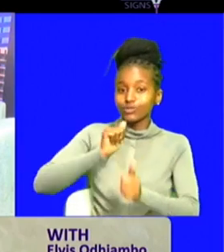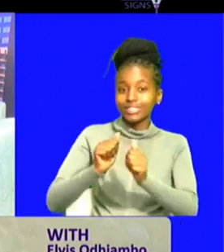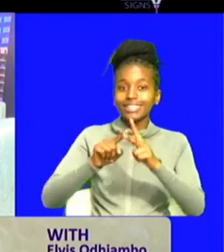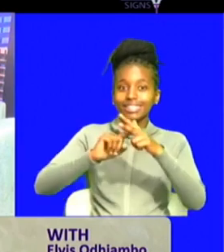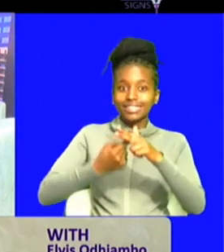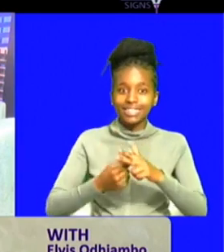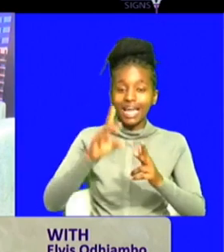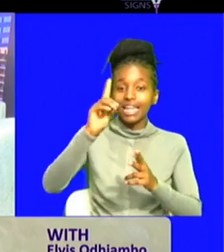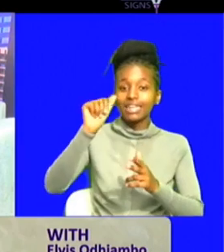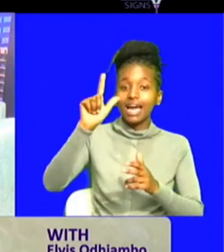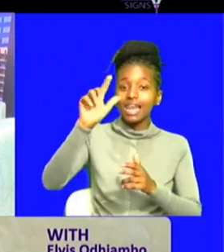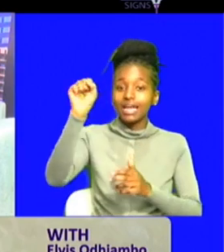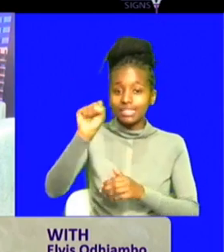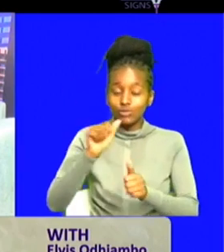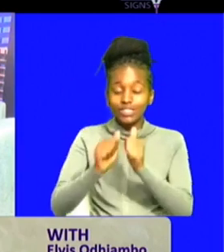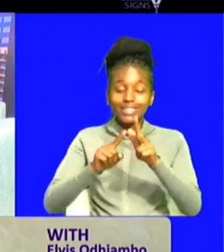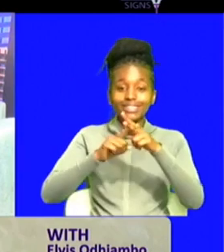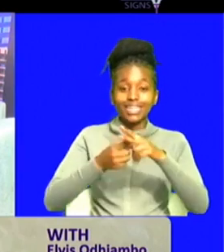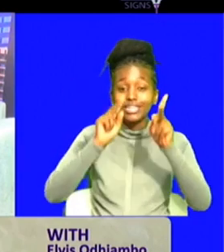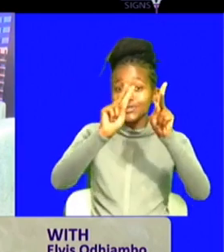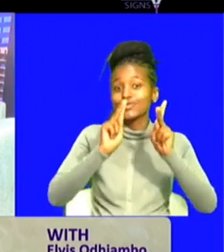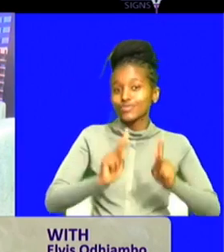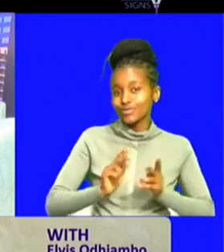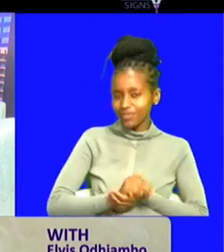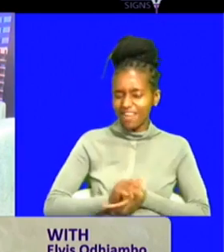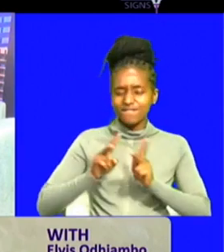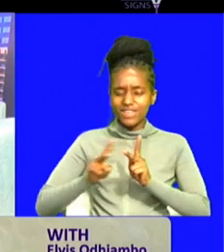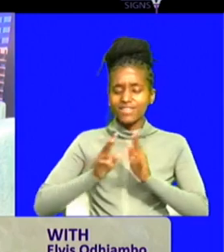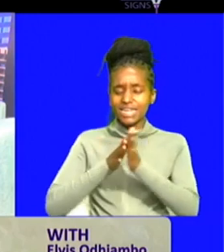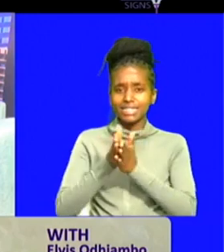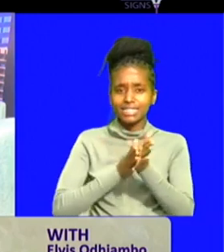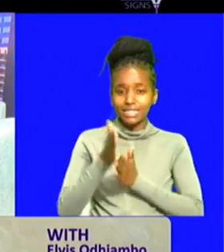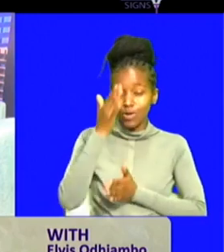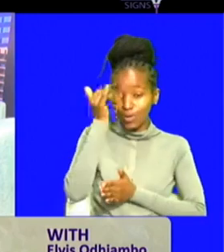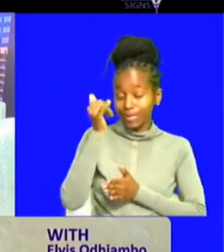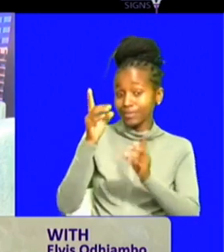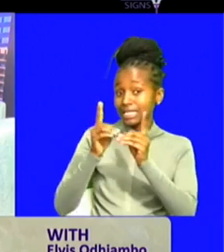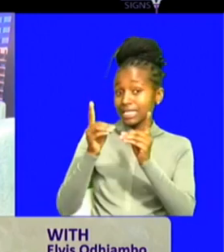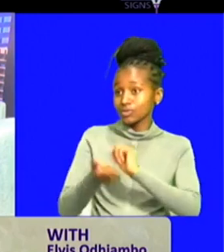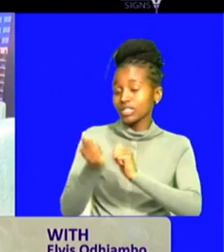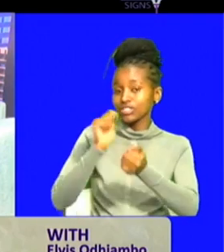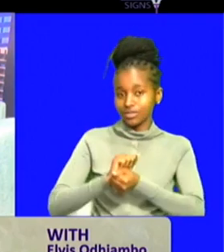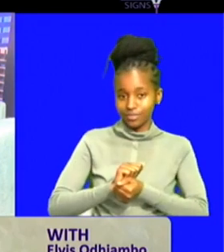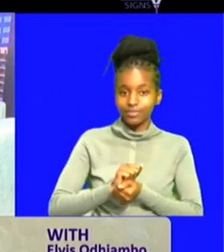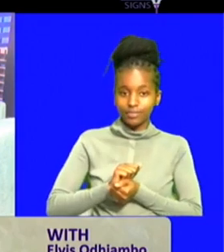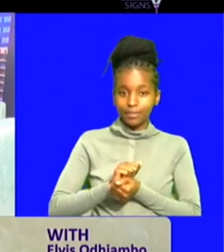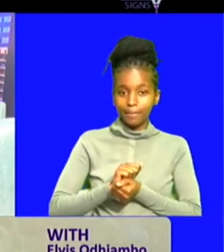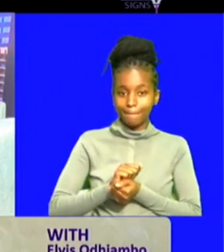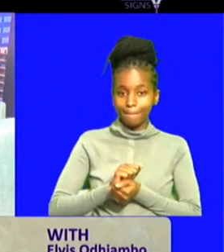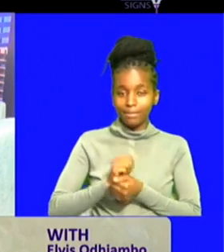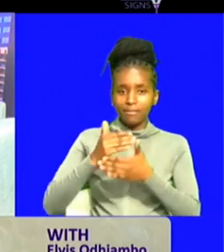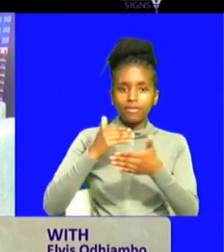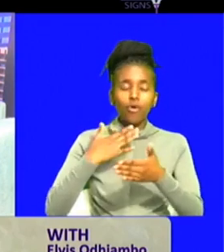the Dallas Sevens kicking off in Kisumu. Now it is quite interesting to see the dates were changed earlier. Ilikuwa ianze